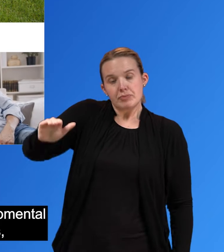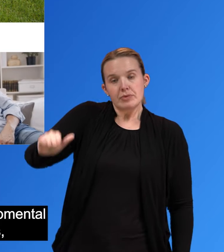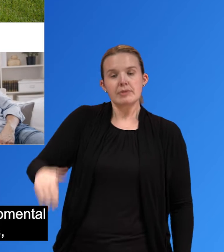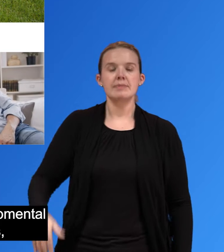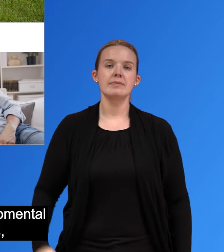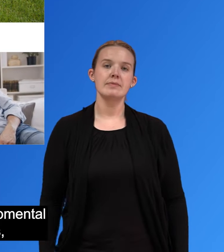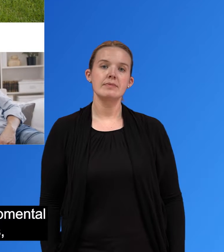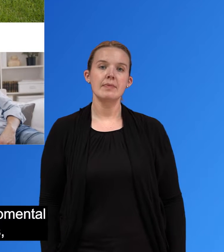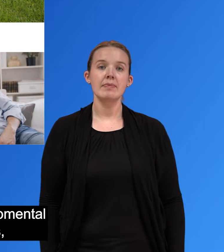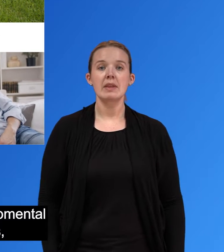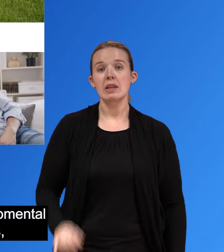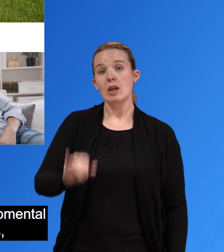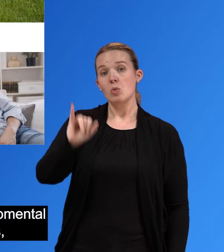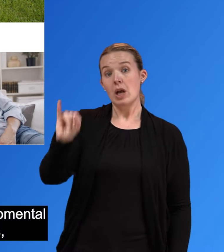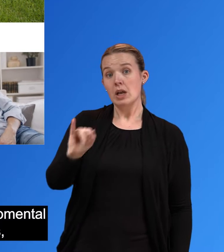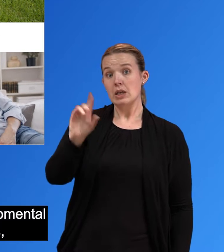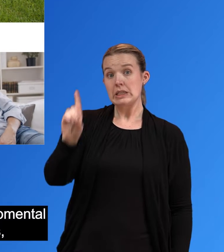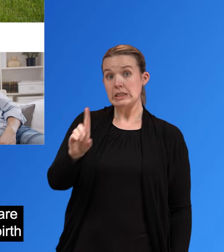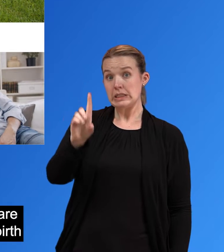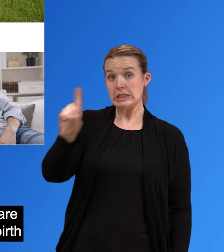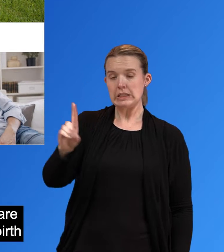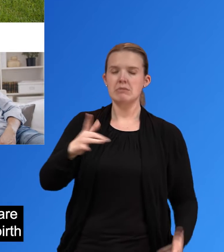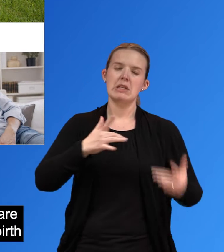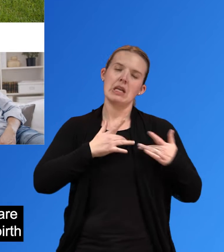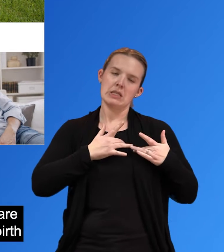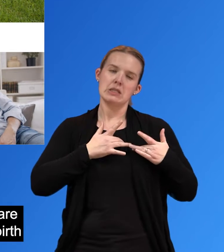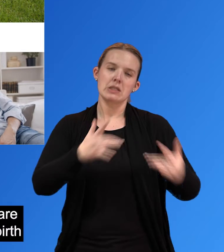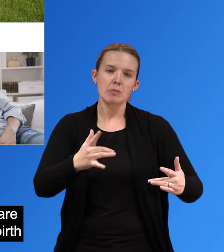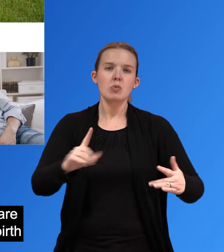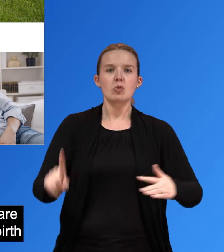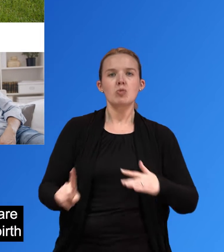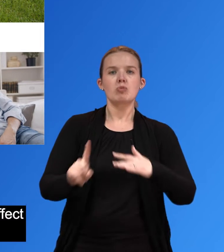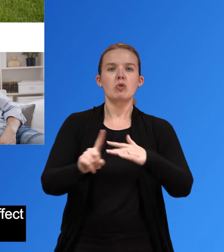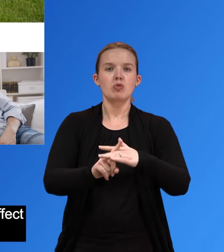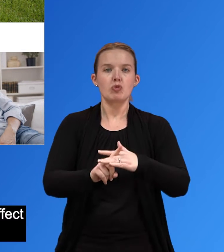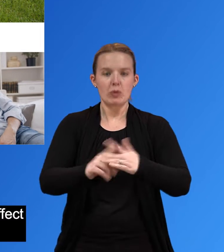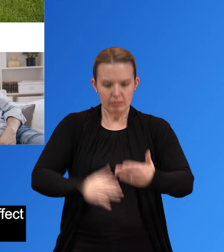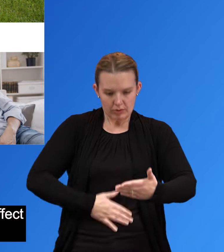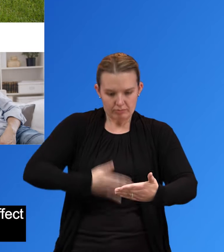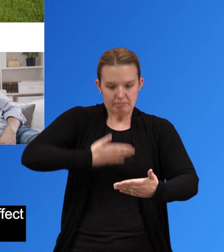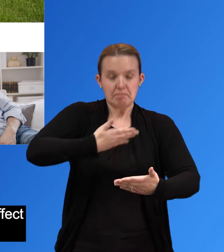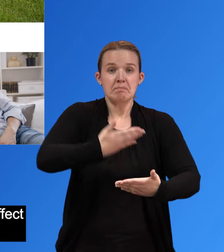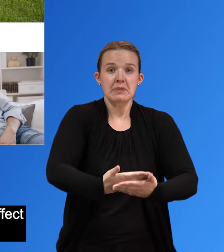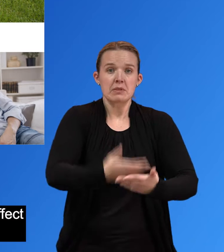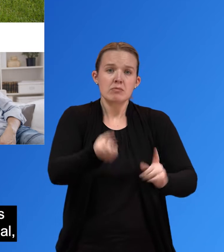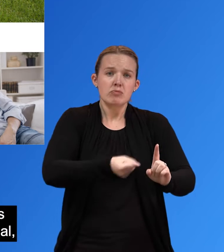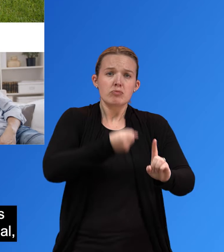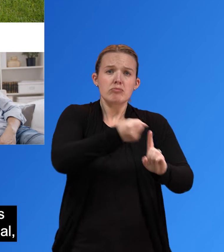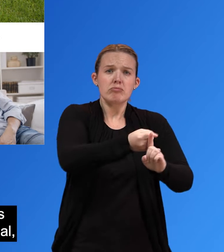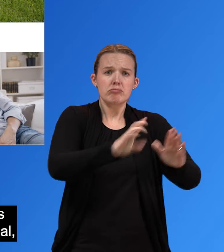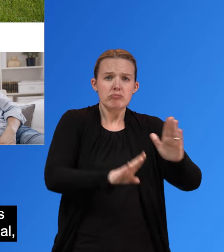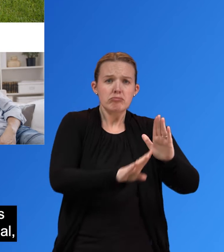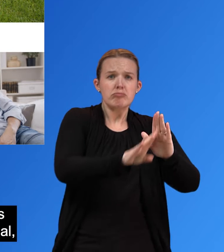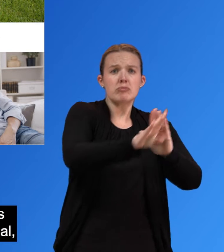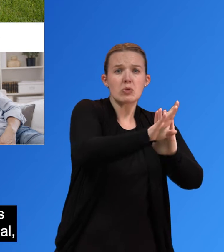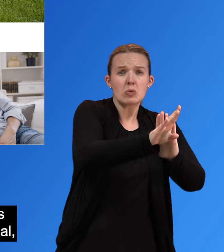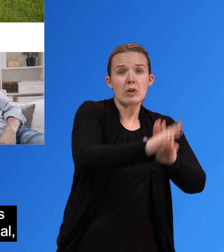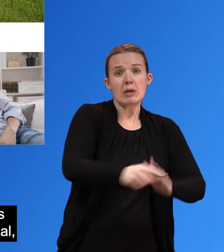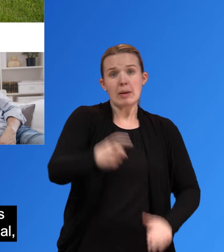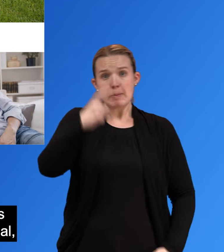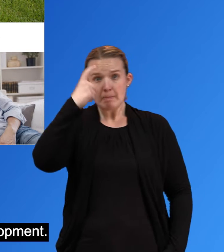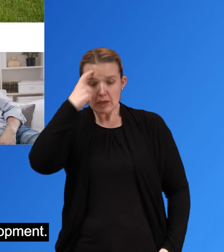Intellectual and developmental disabilities, IDDs, are disorders that are usually present at birth and that uniquely affect the trajectory of the individual's